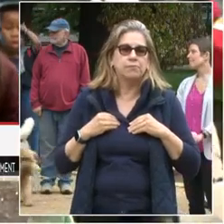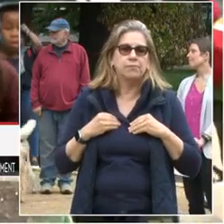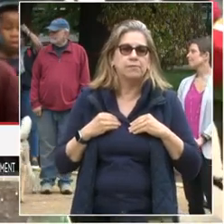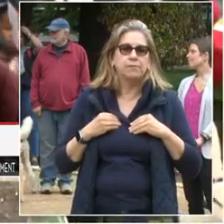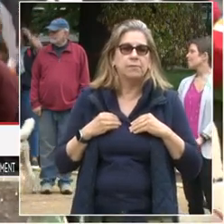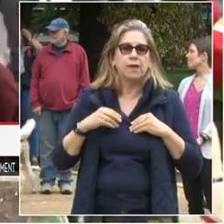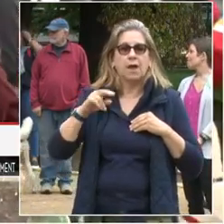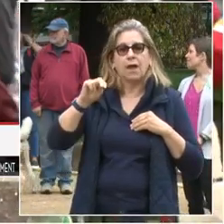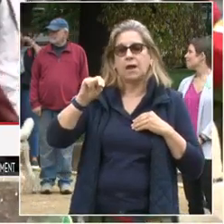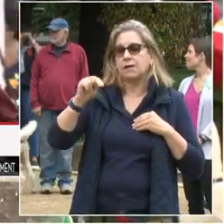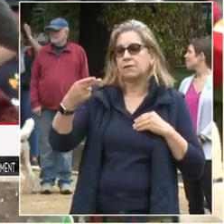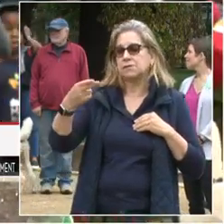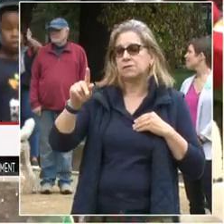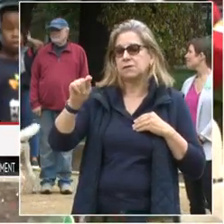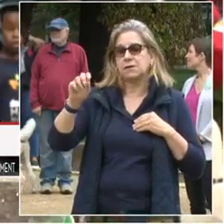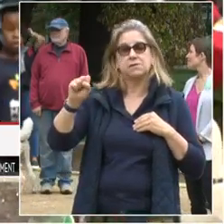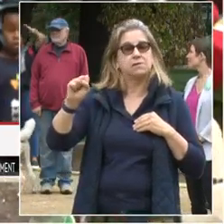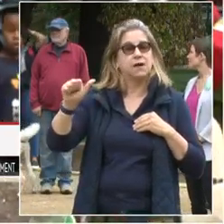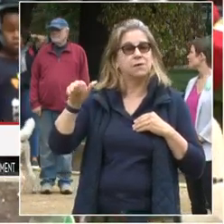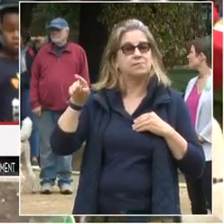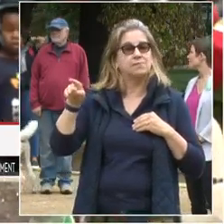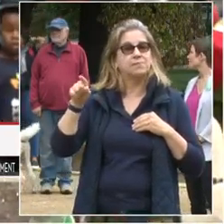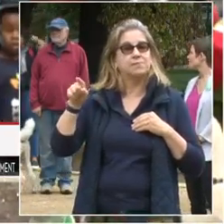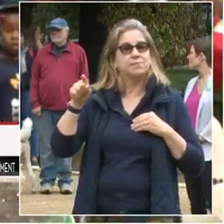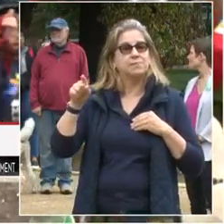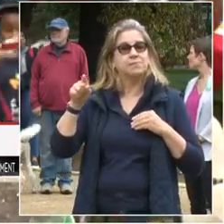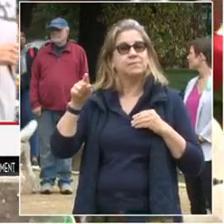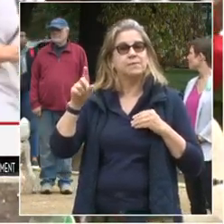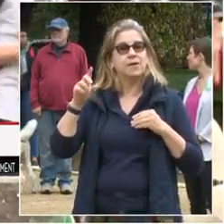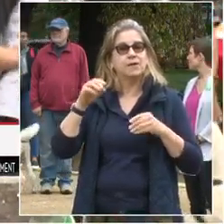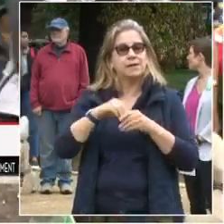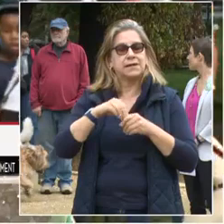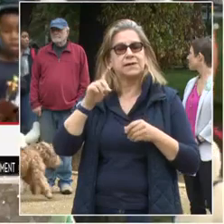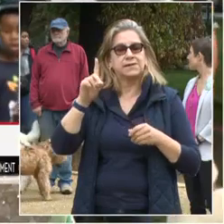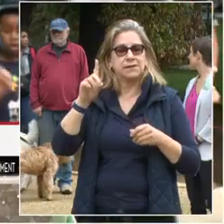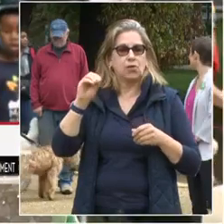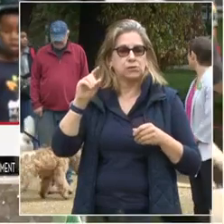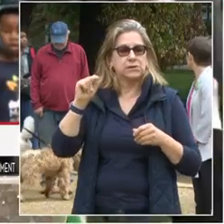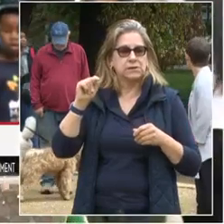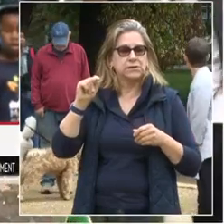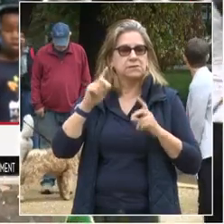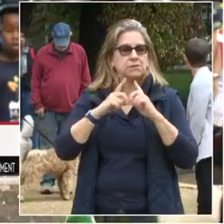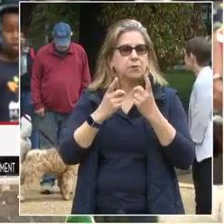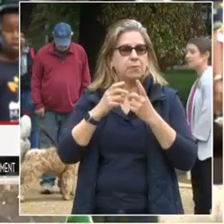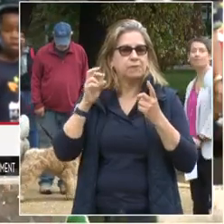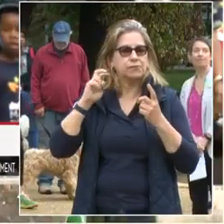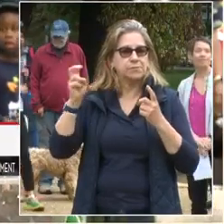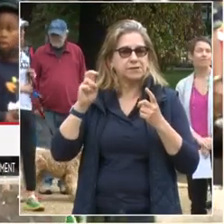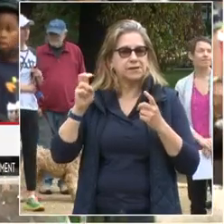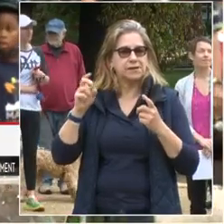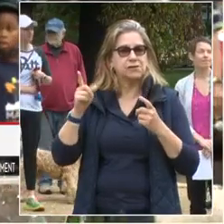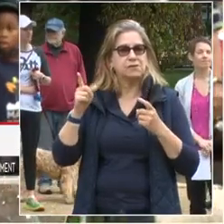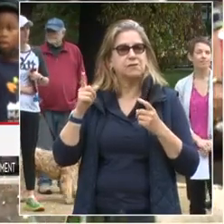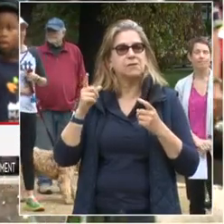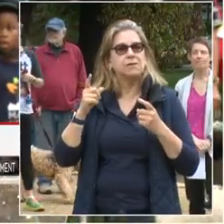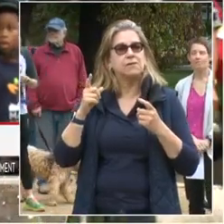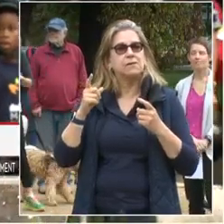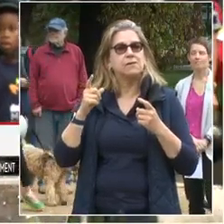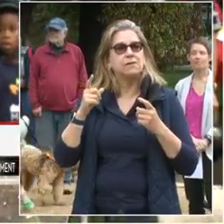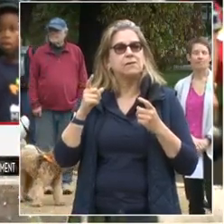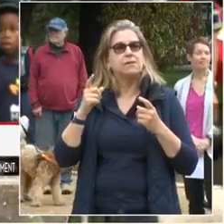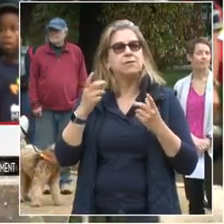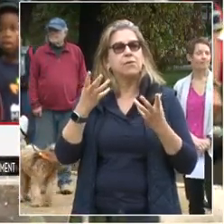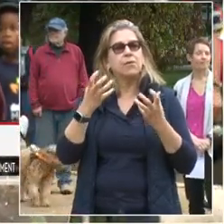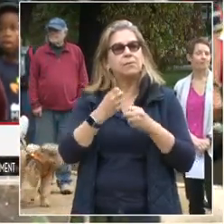Department of Transportation is not only to help people get to their destination, but to get to the destination safely. Our mission is